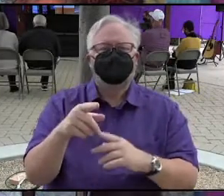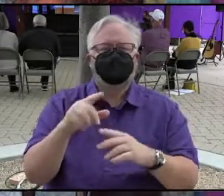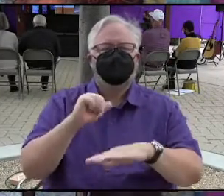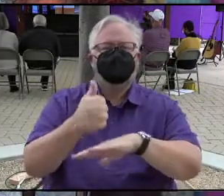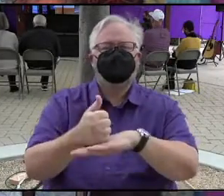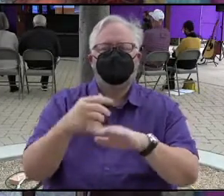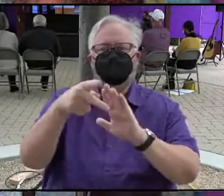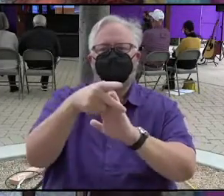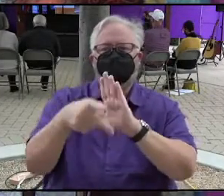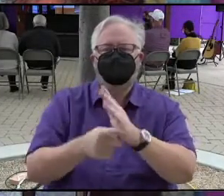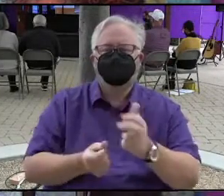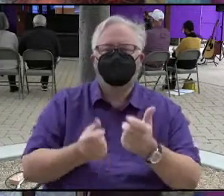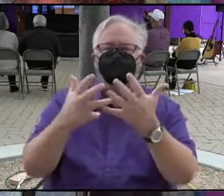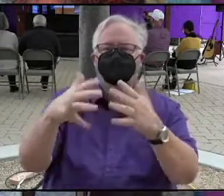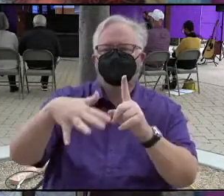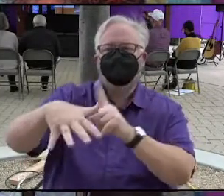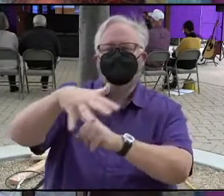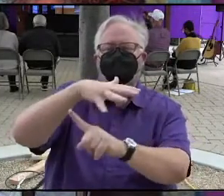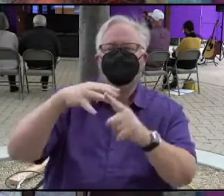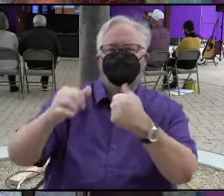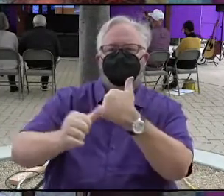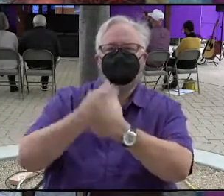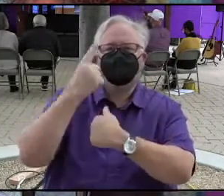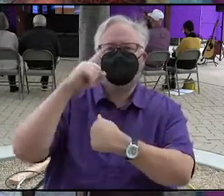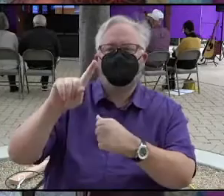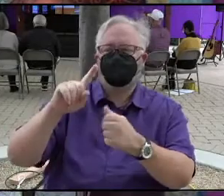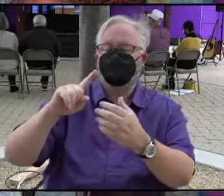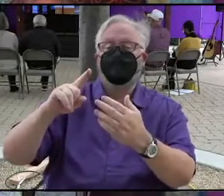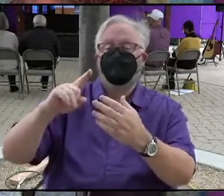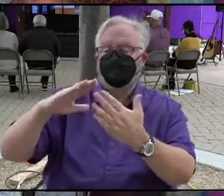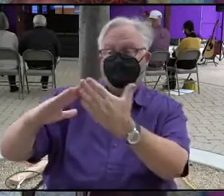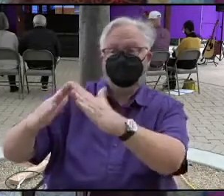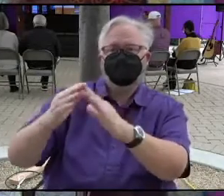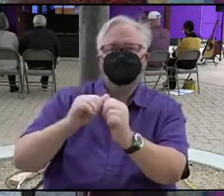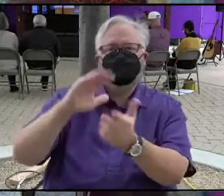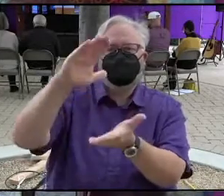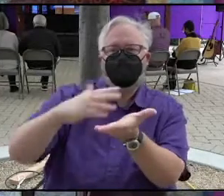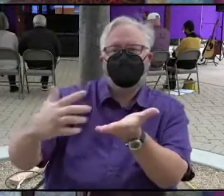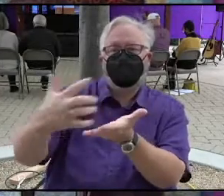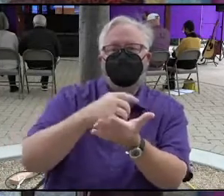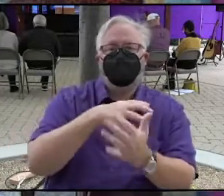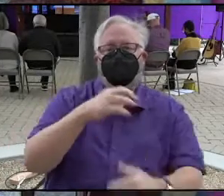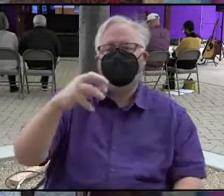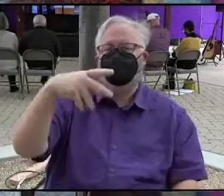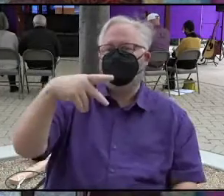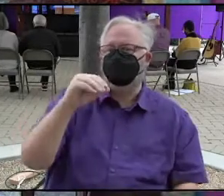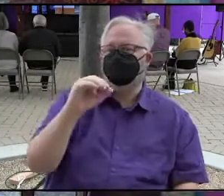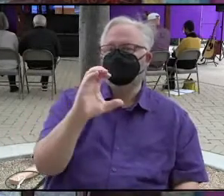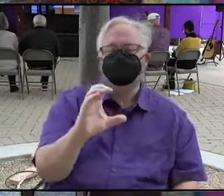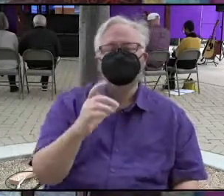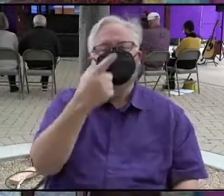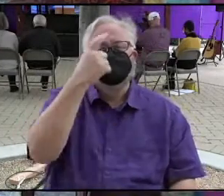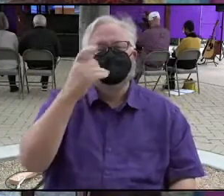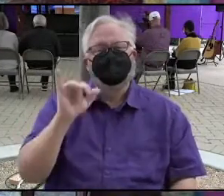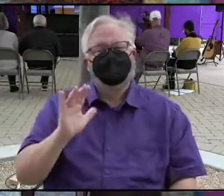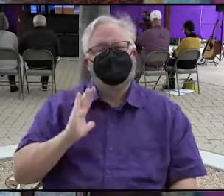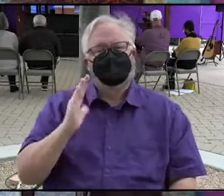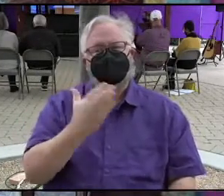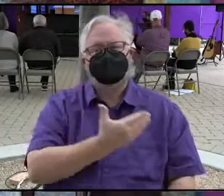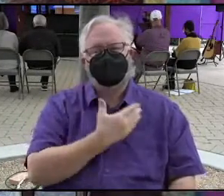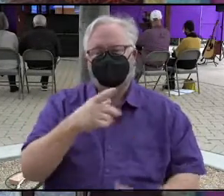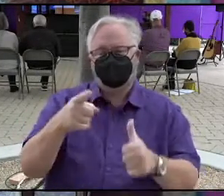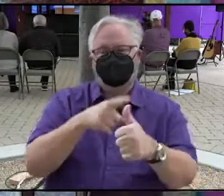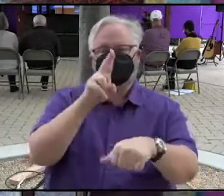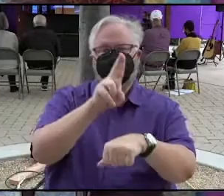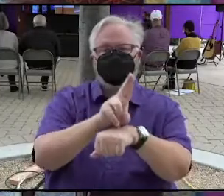environmental hazards to low-income populations and people of color. since this is our mission here at